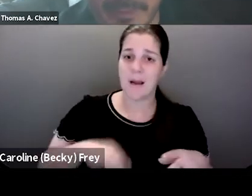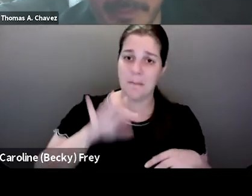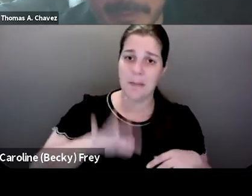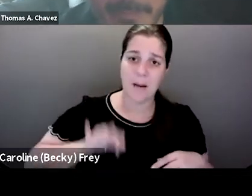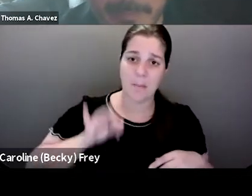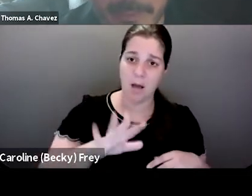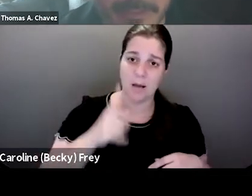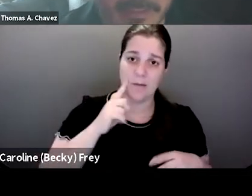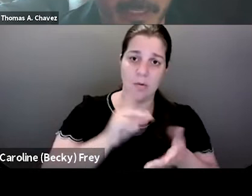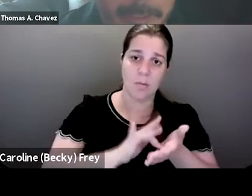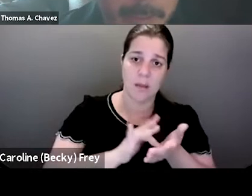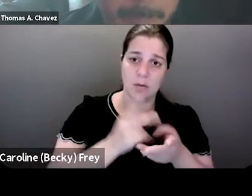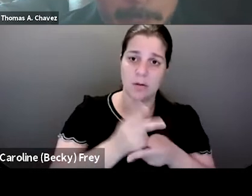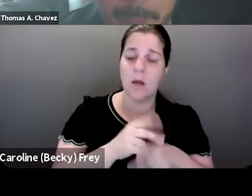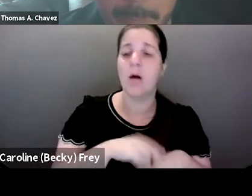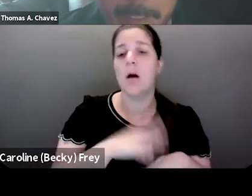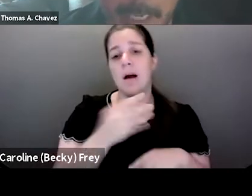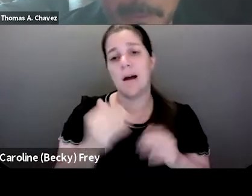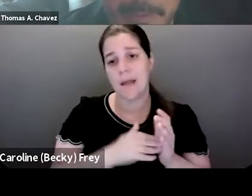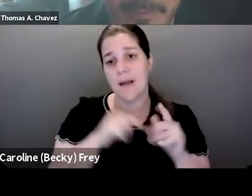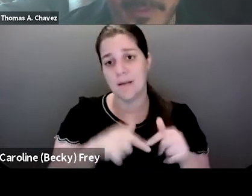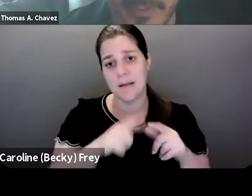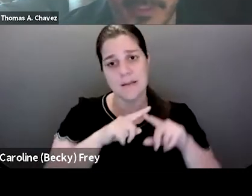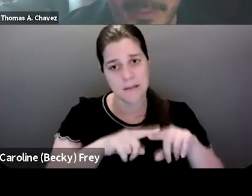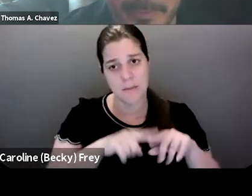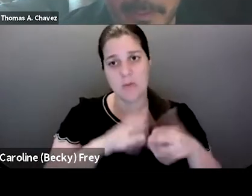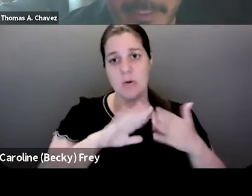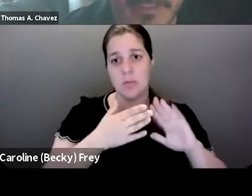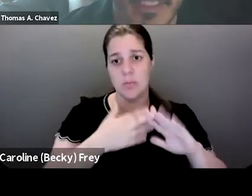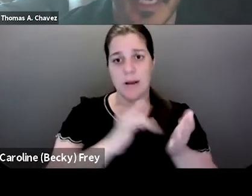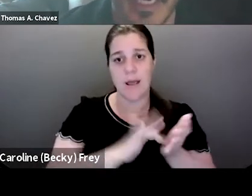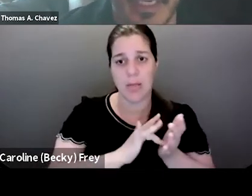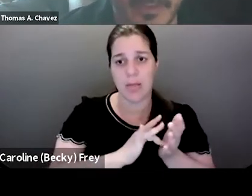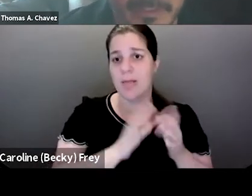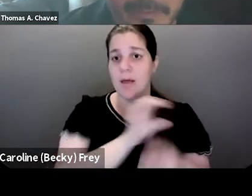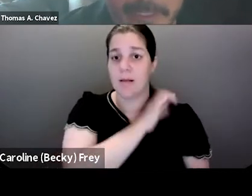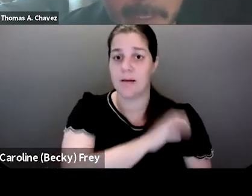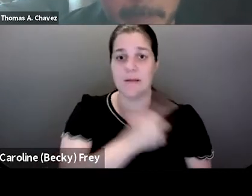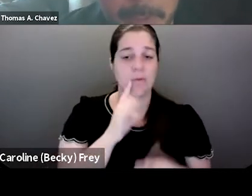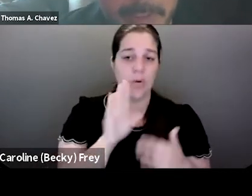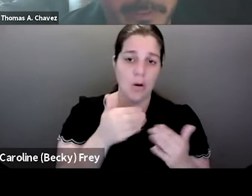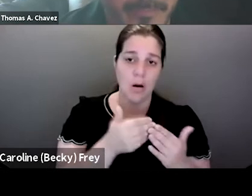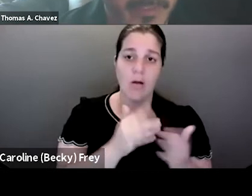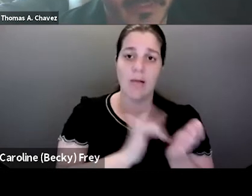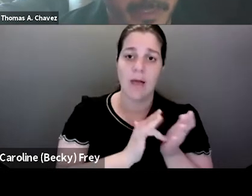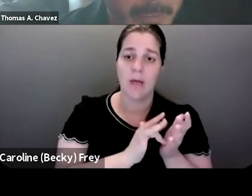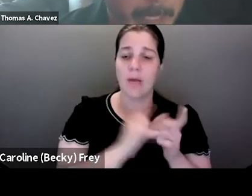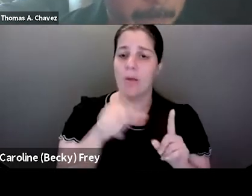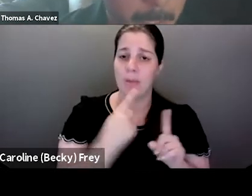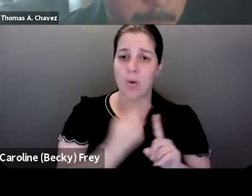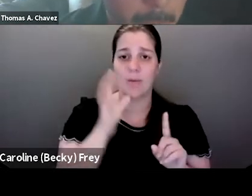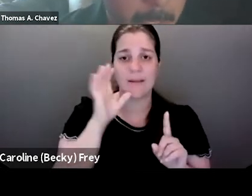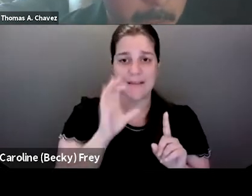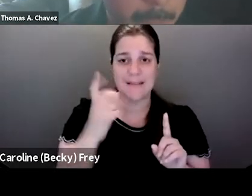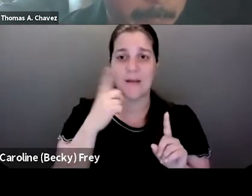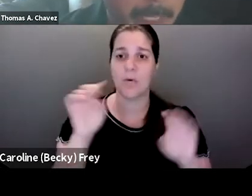This population largely depends on community health clinics for all their healthcare needs. Only do they seek emergency services where it's a life and